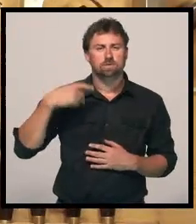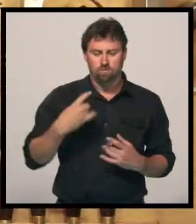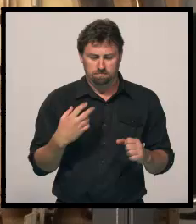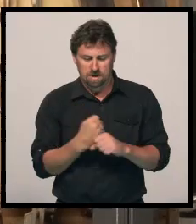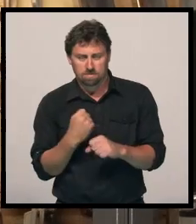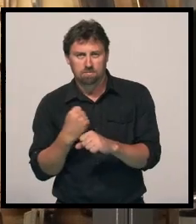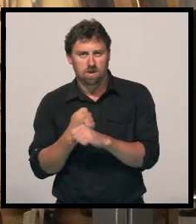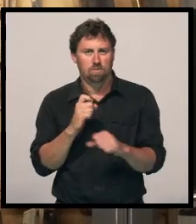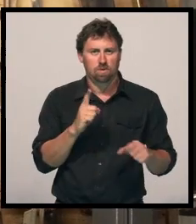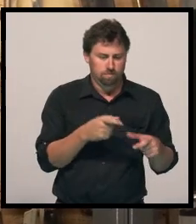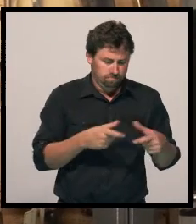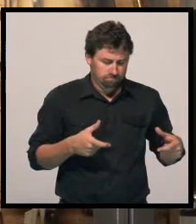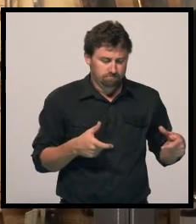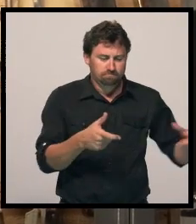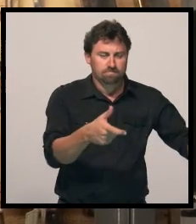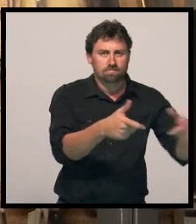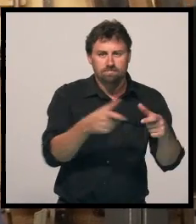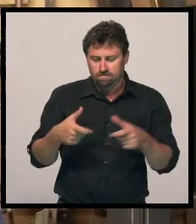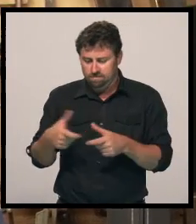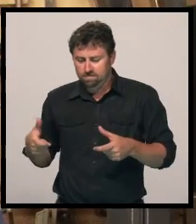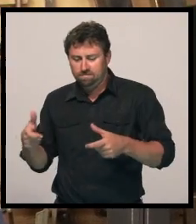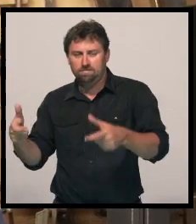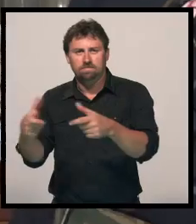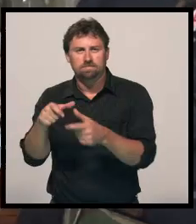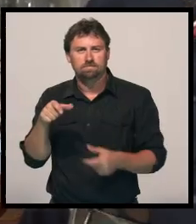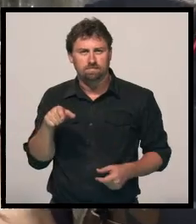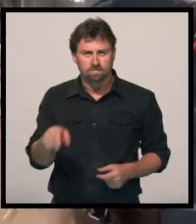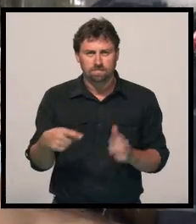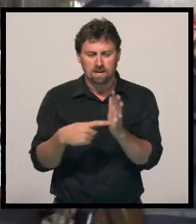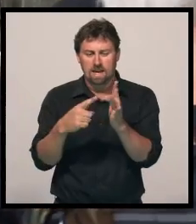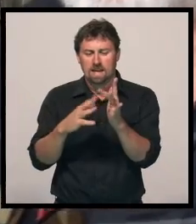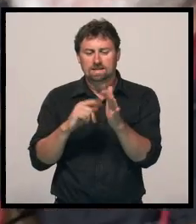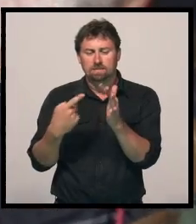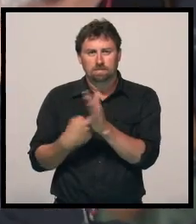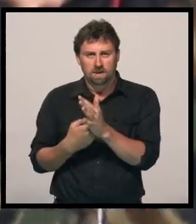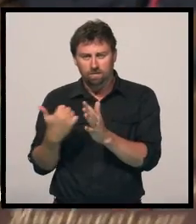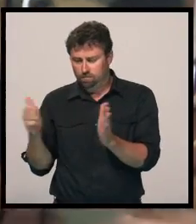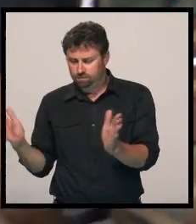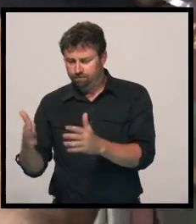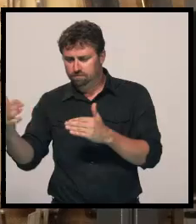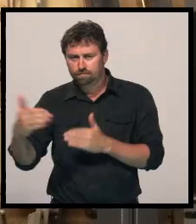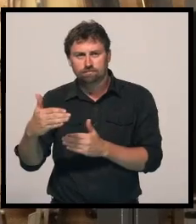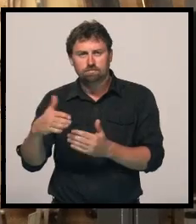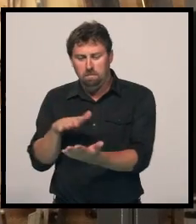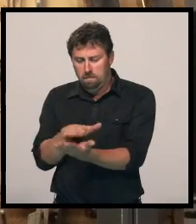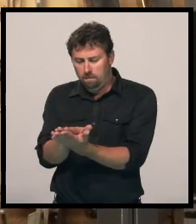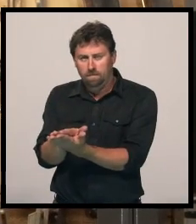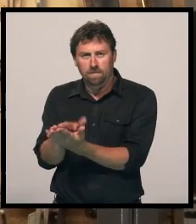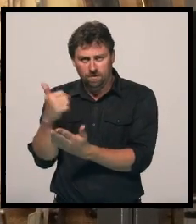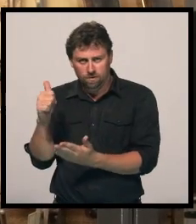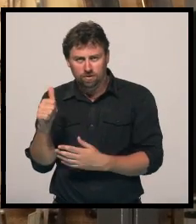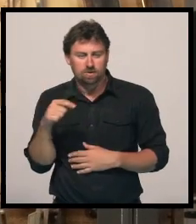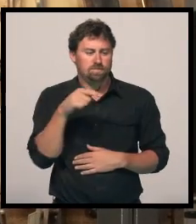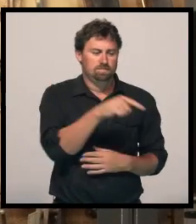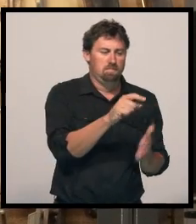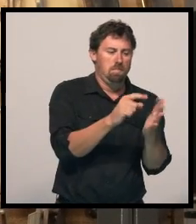the timber box, the framework's been done, the panel's been inserted, and we have the carcass